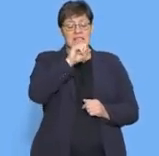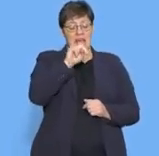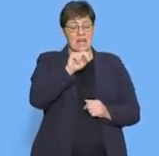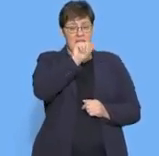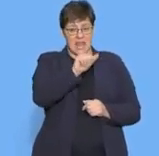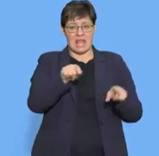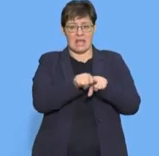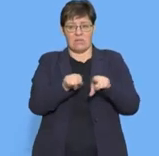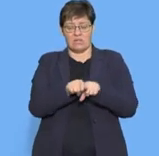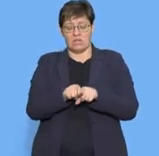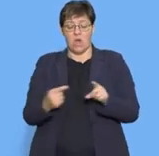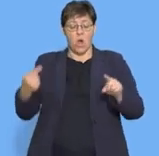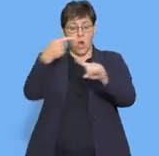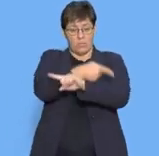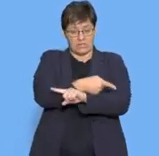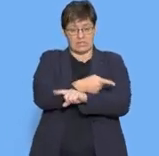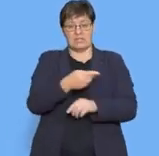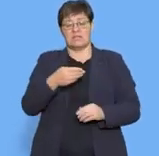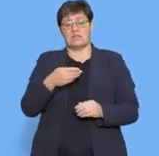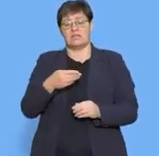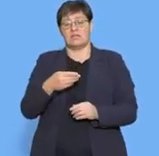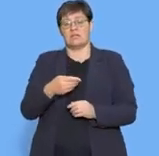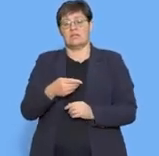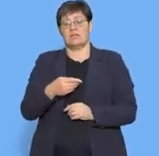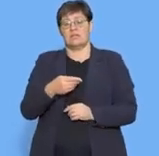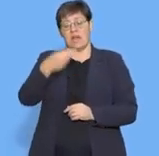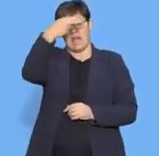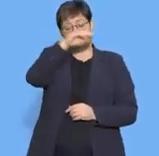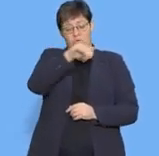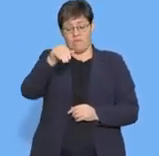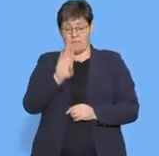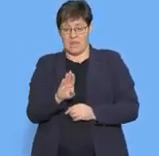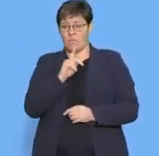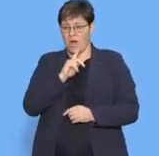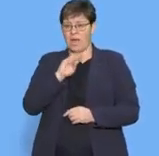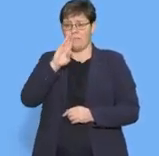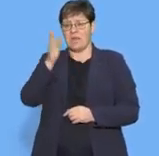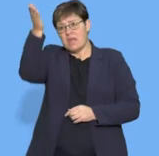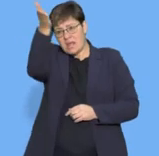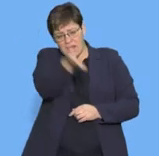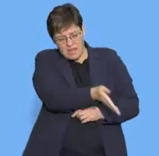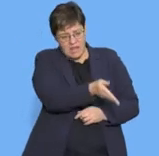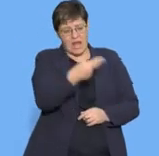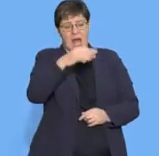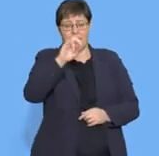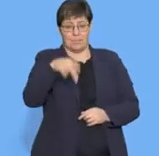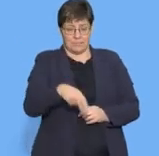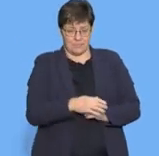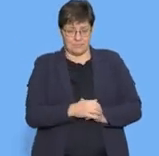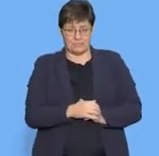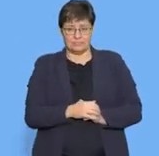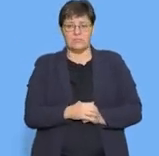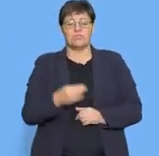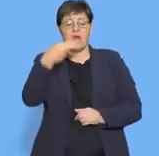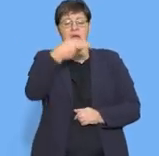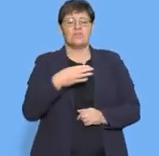over hypotenuse. So it's going to be H over B. And then we're just going to rearrange this to make